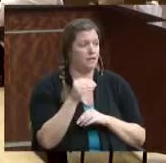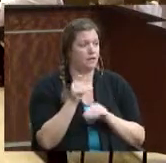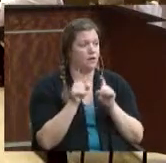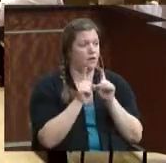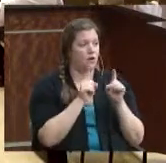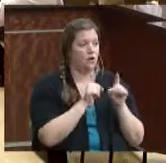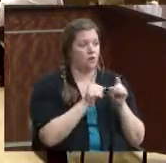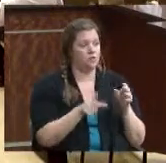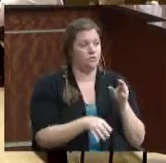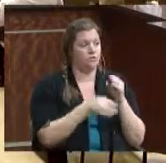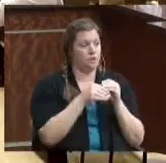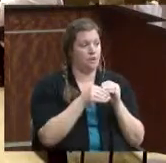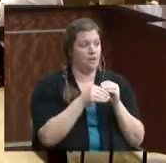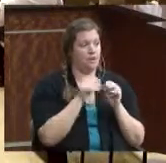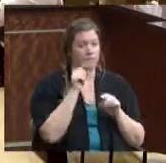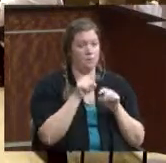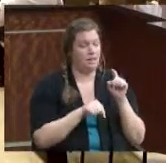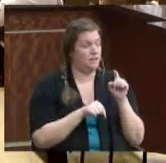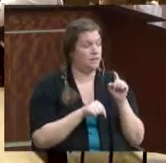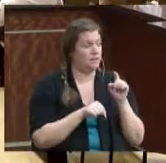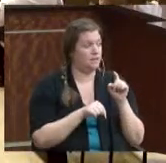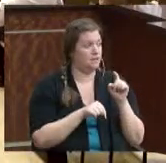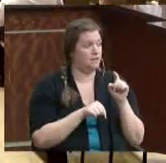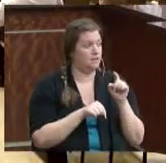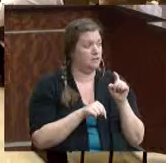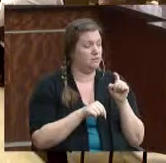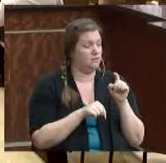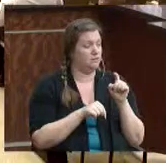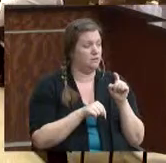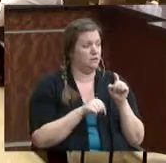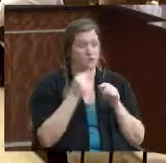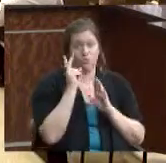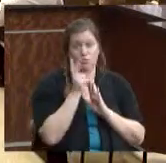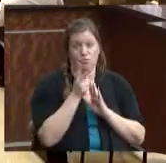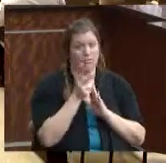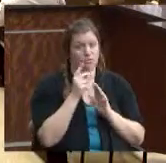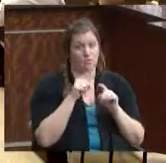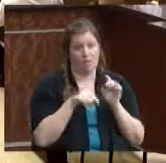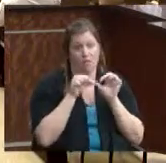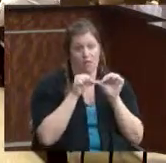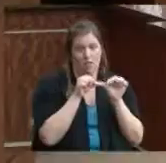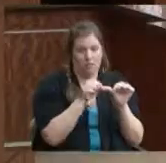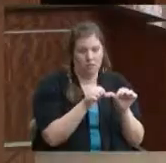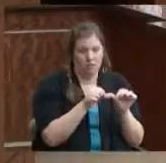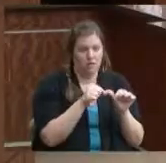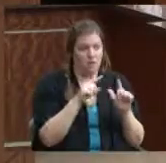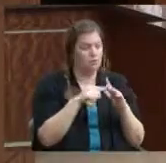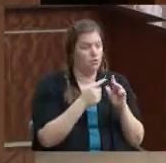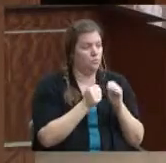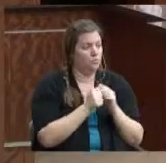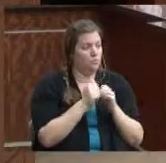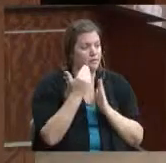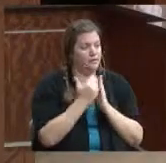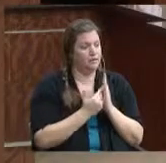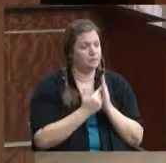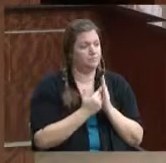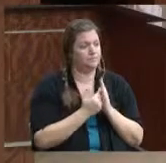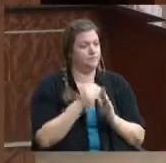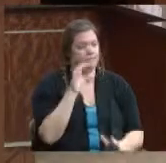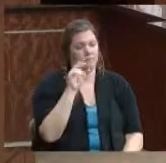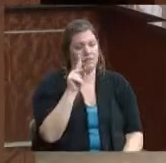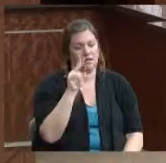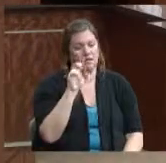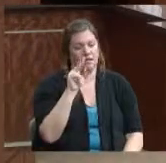To also add that you cannot yield your time. Each speaker has 2 minutes. I'll start the list off with